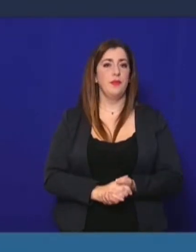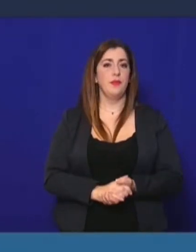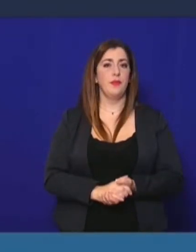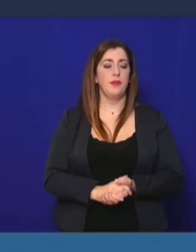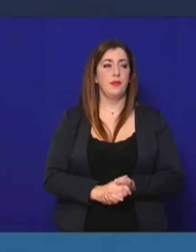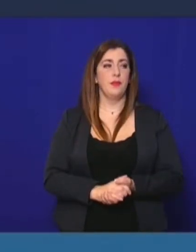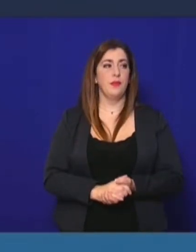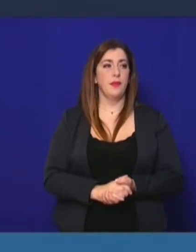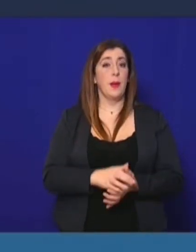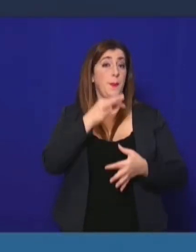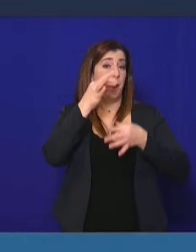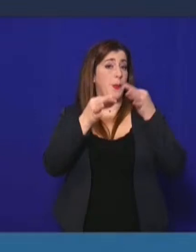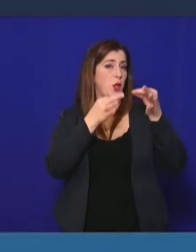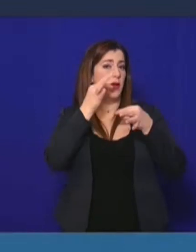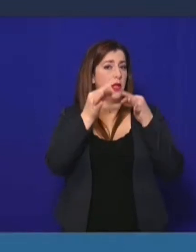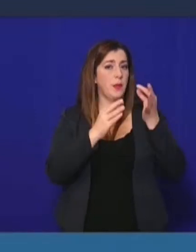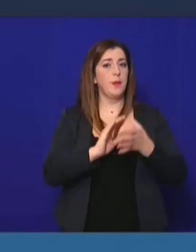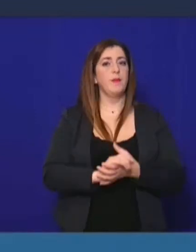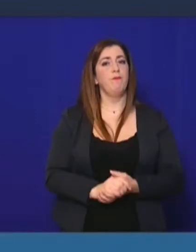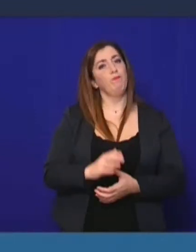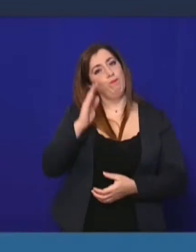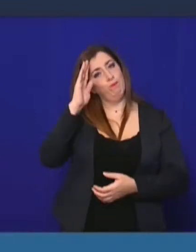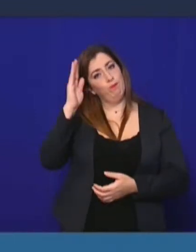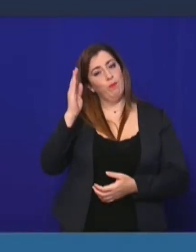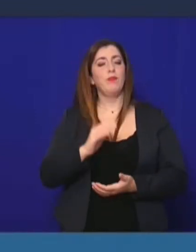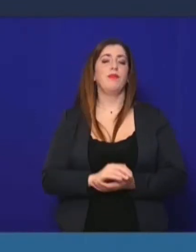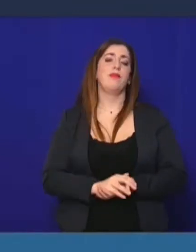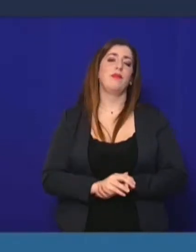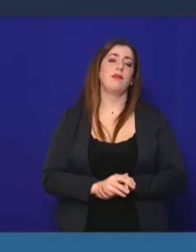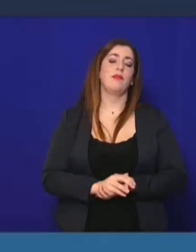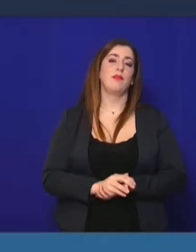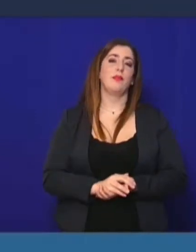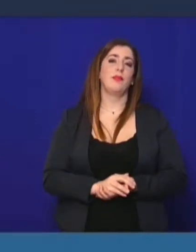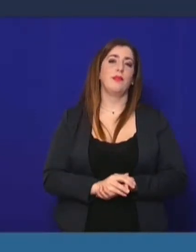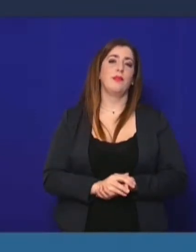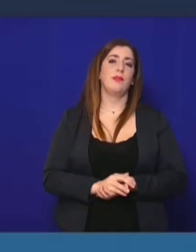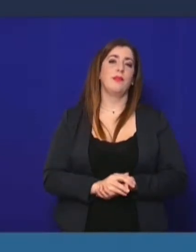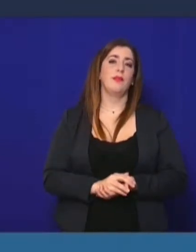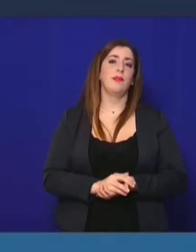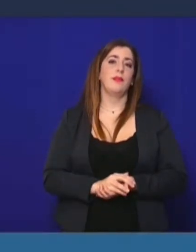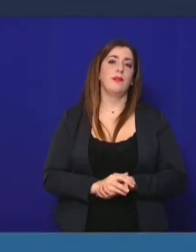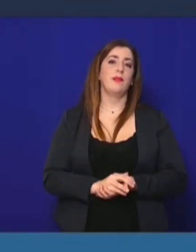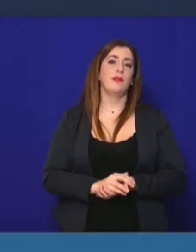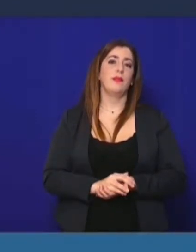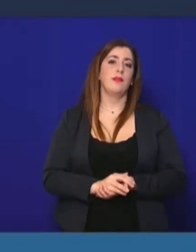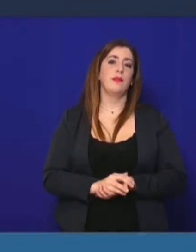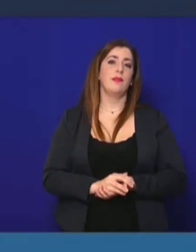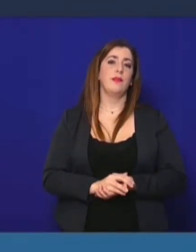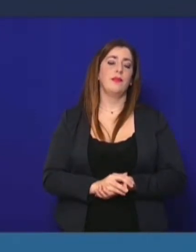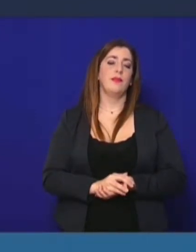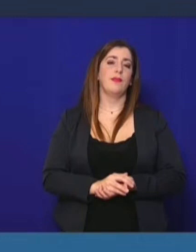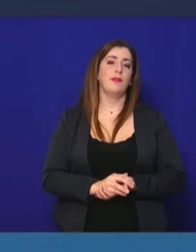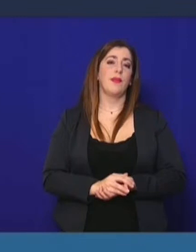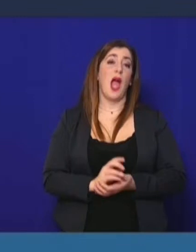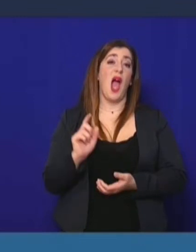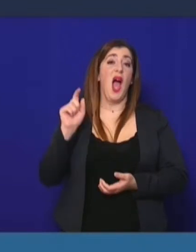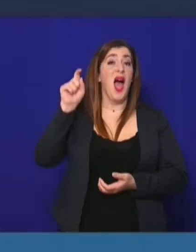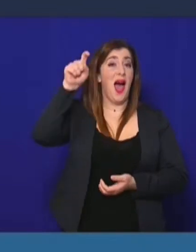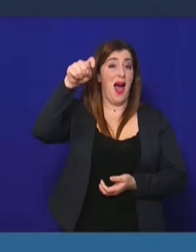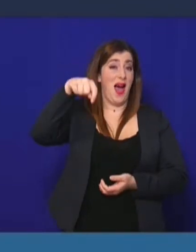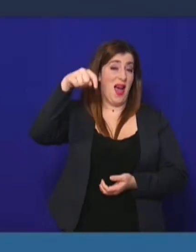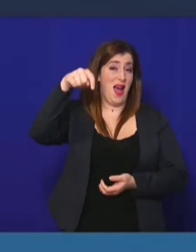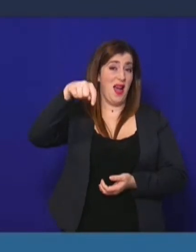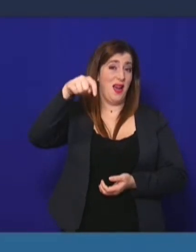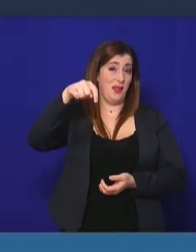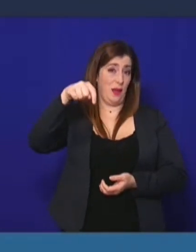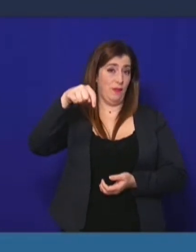Naddu għal-mistoqsijiet. Nsellimlek Antonja Mikallef minn Television Malta. Għadda se jiskadi l-avvis legali li bih kienu